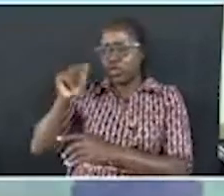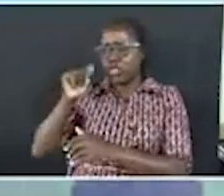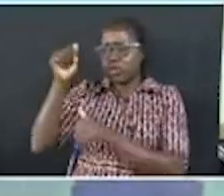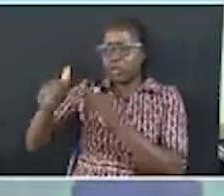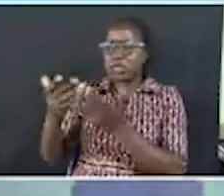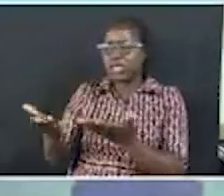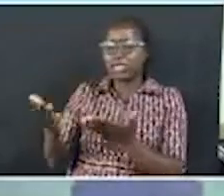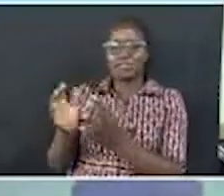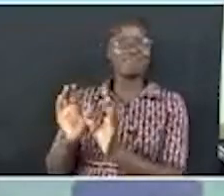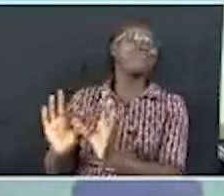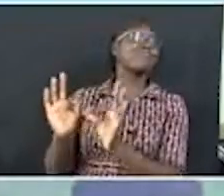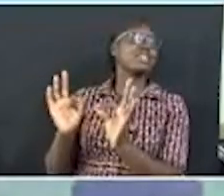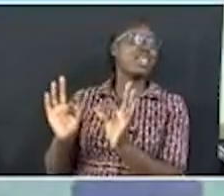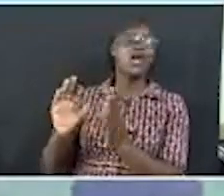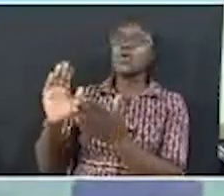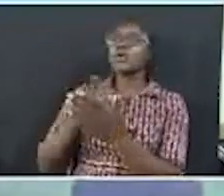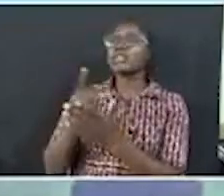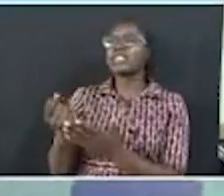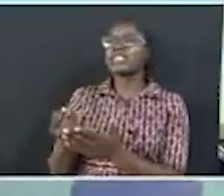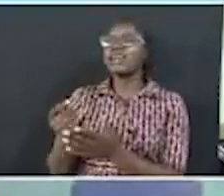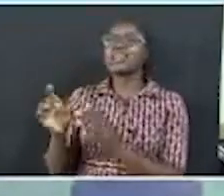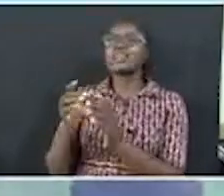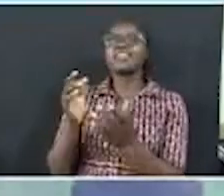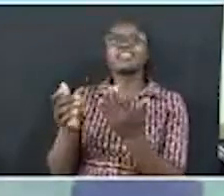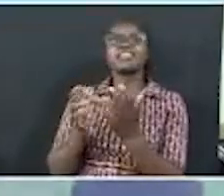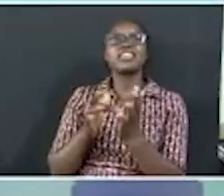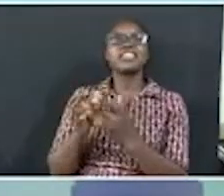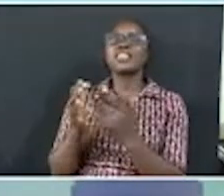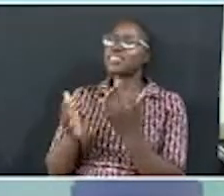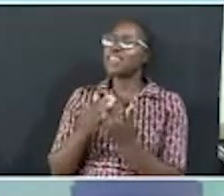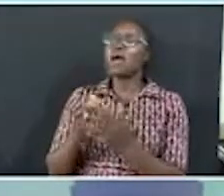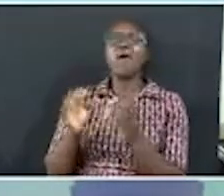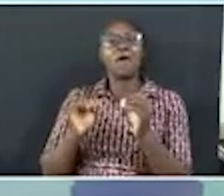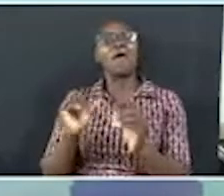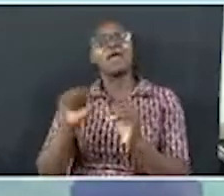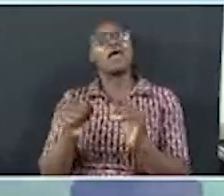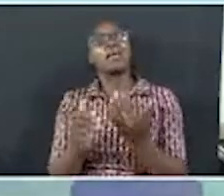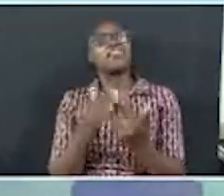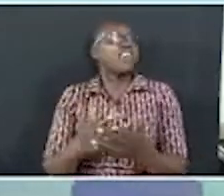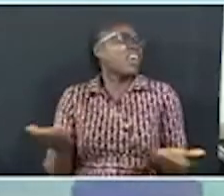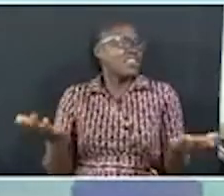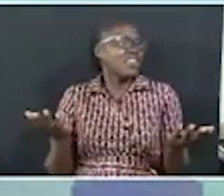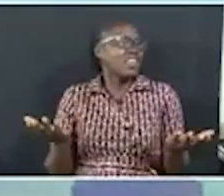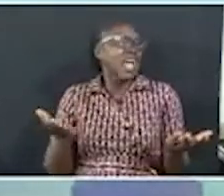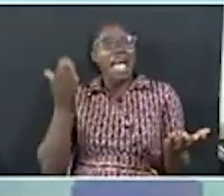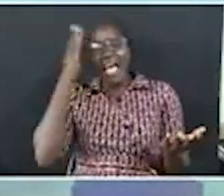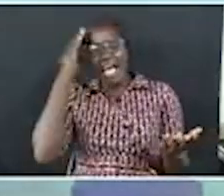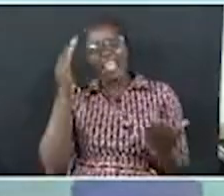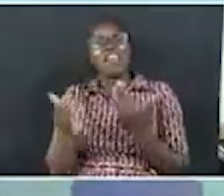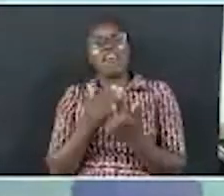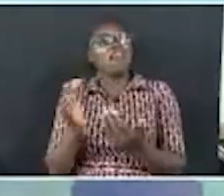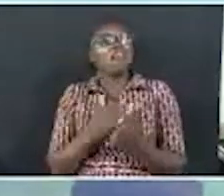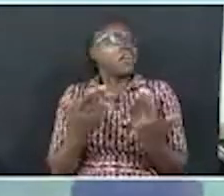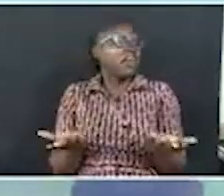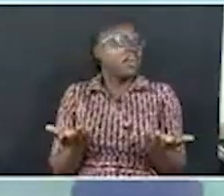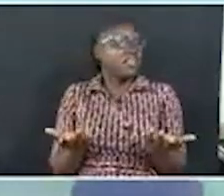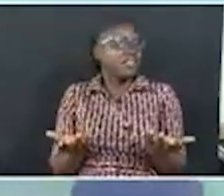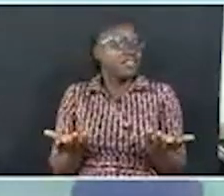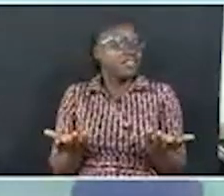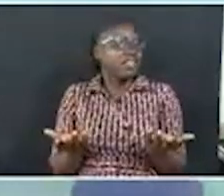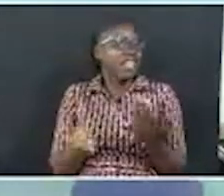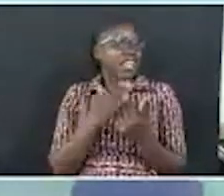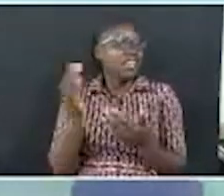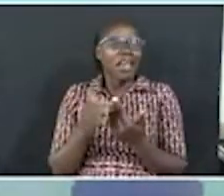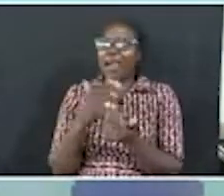be here. Yeah, let's sing a song. Does Jesus? Oh, yes, he cares. I know he cares. Oh,